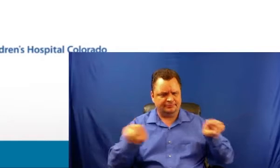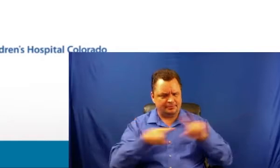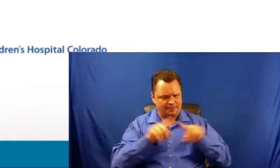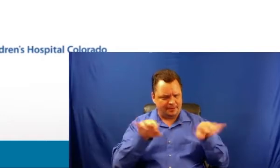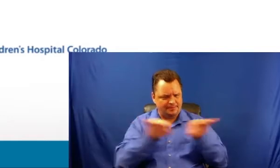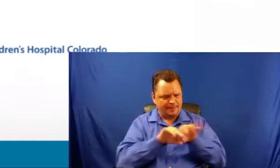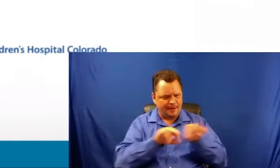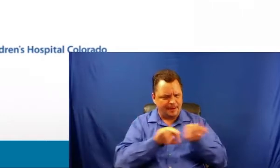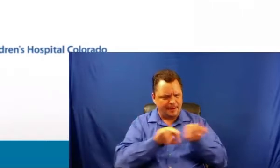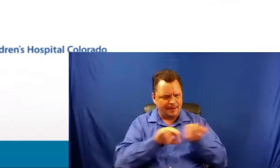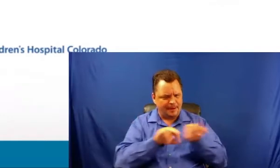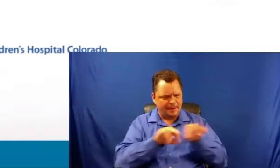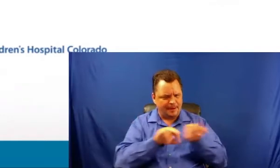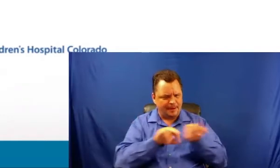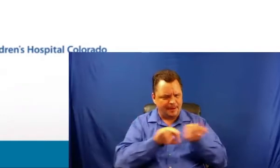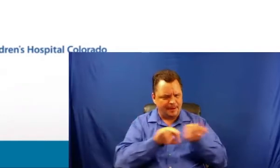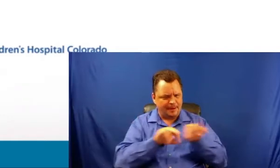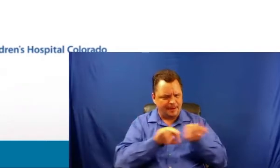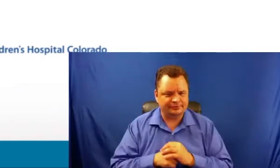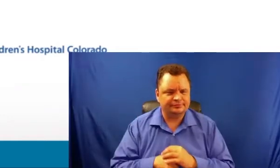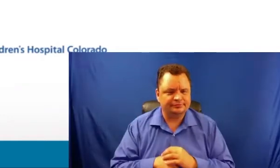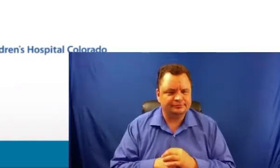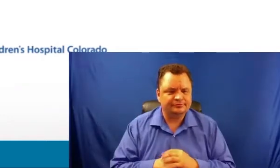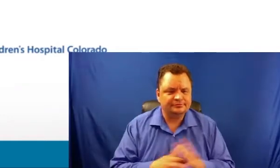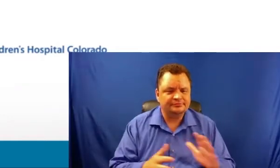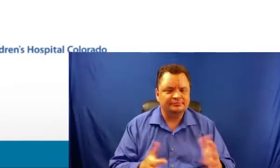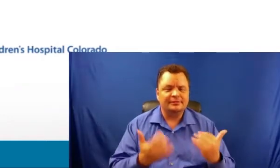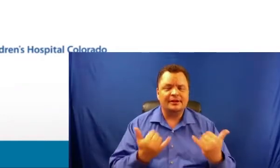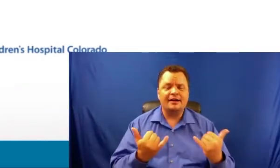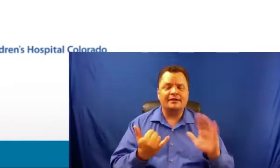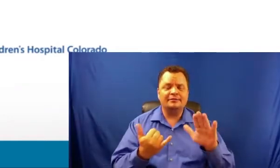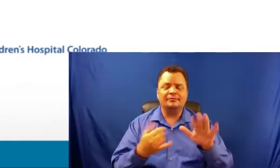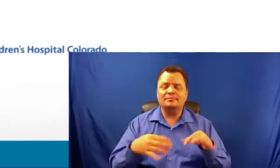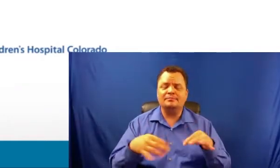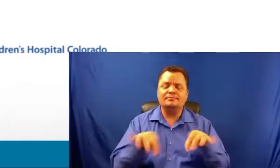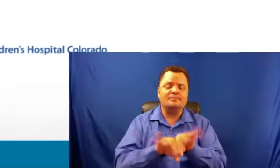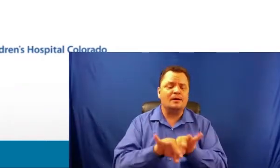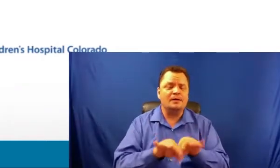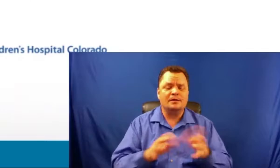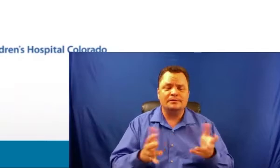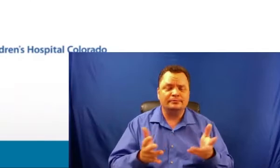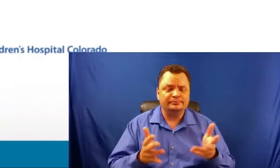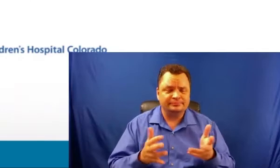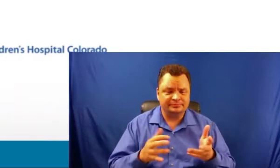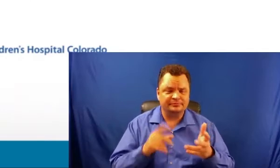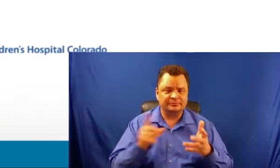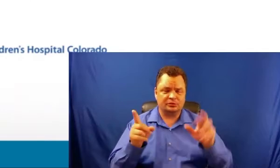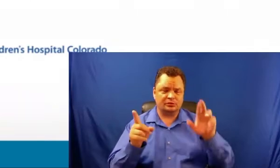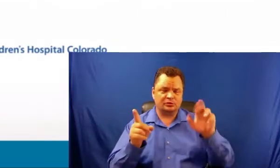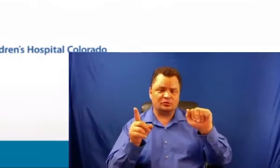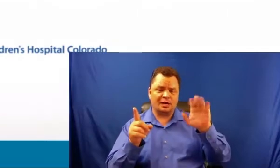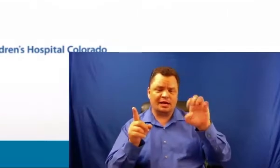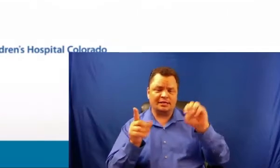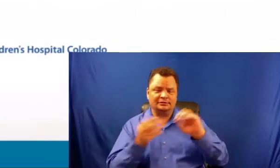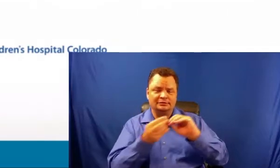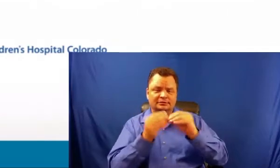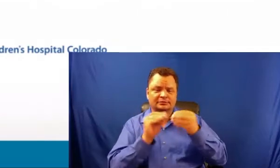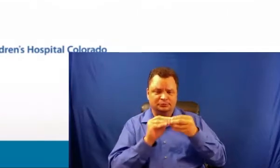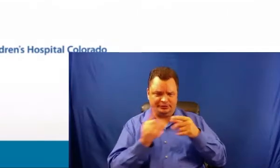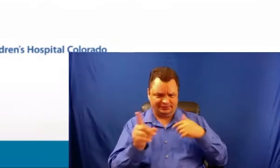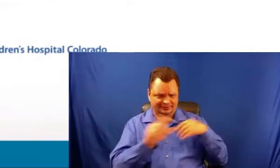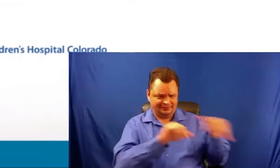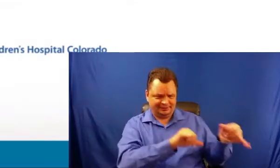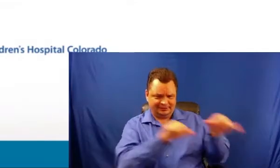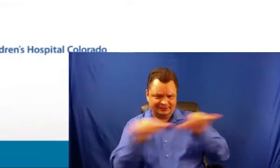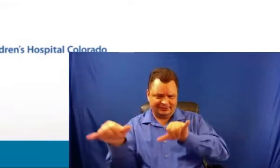even though the cases haven't quite reached that March peak, our hospitalization census, both our hospitalization